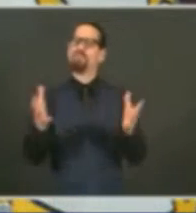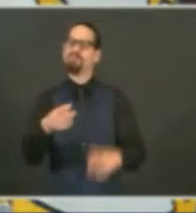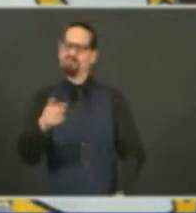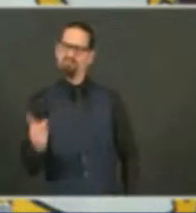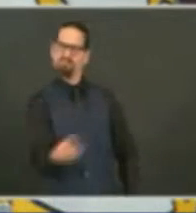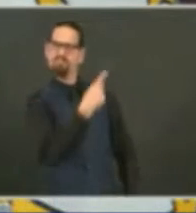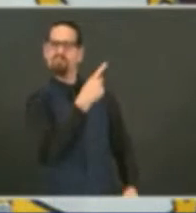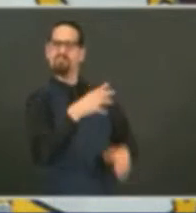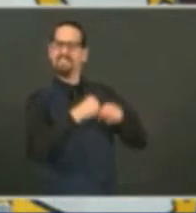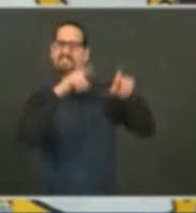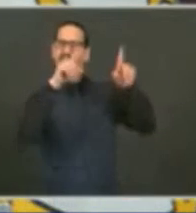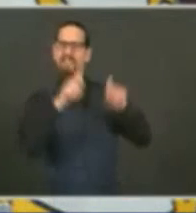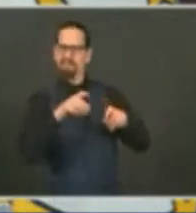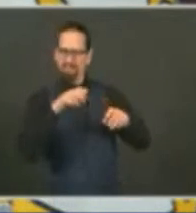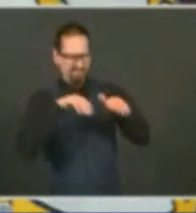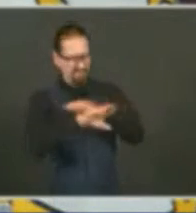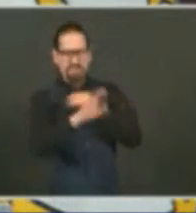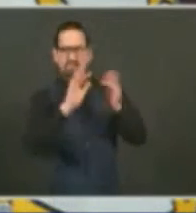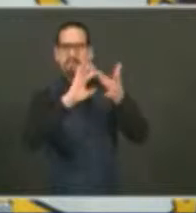the